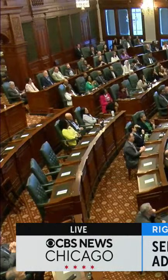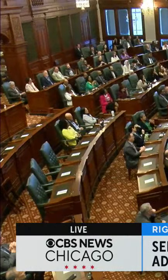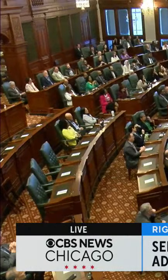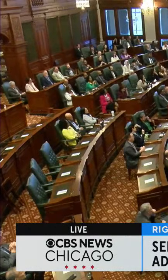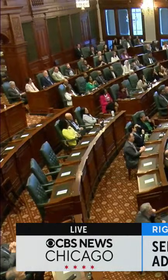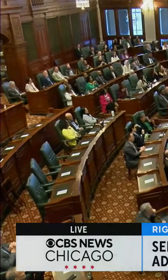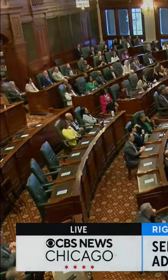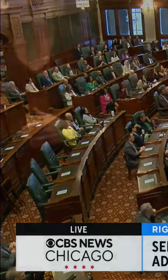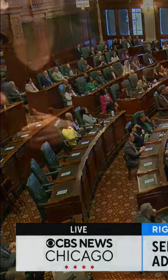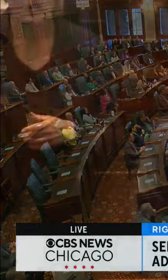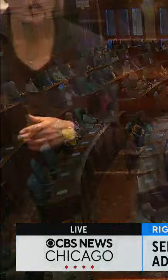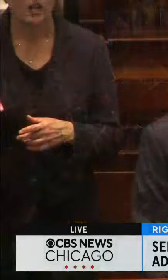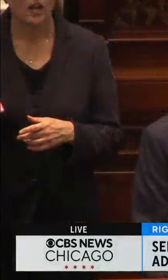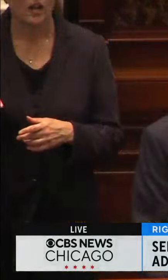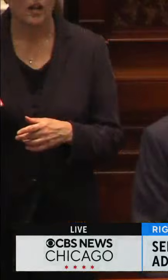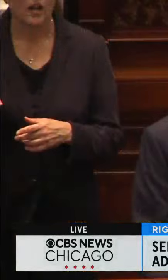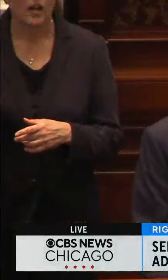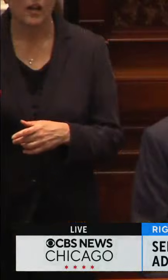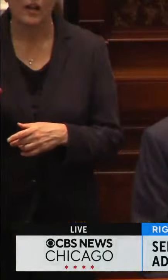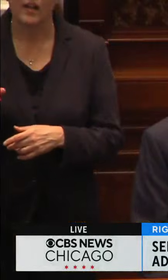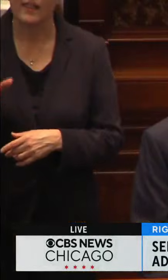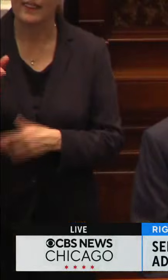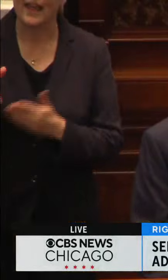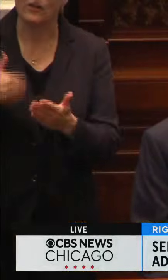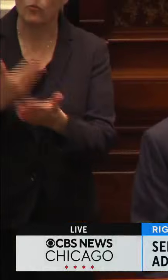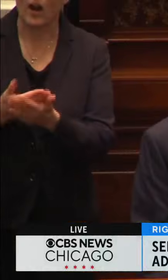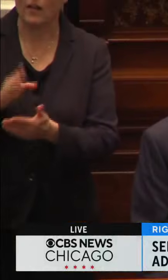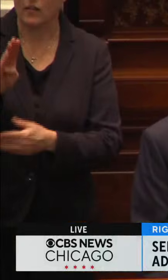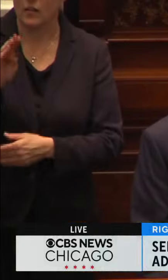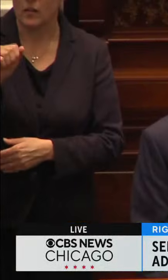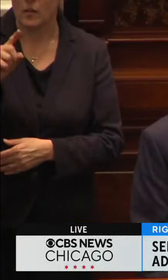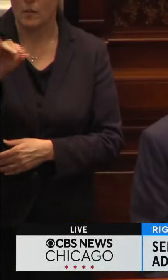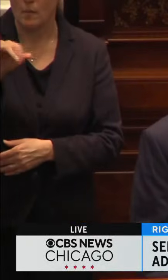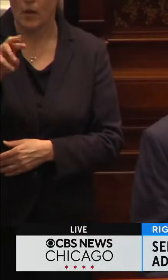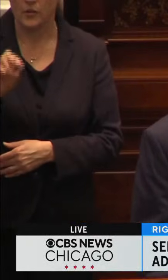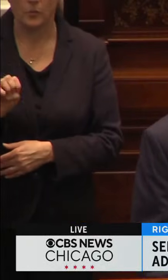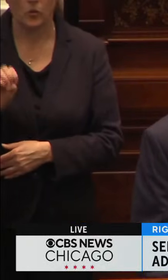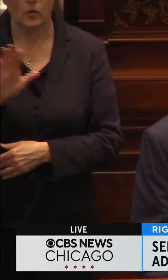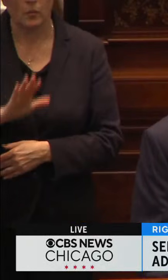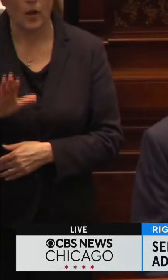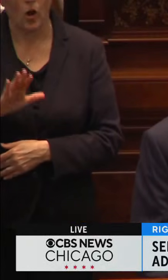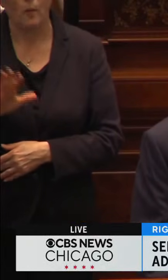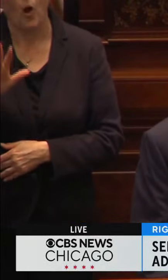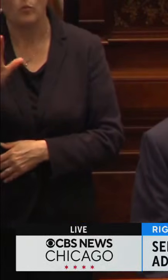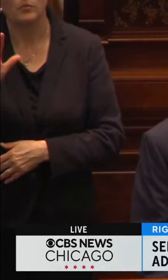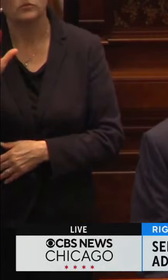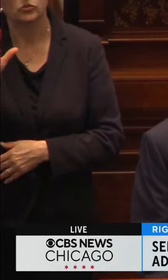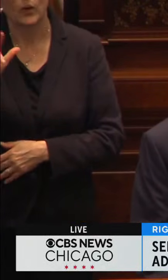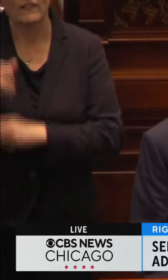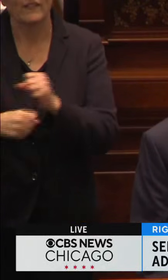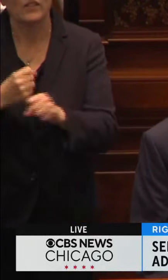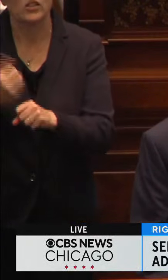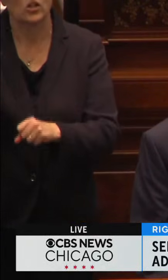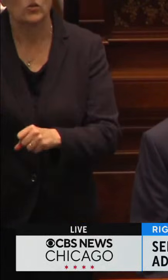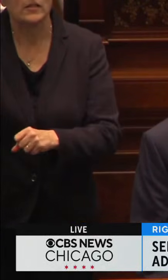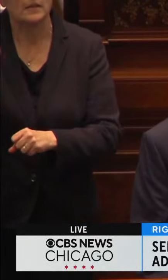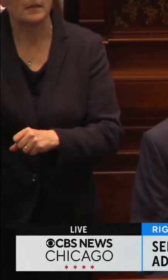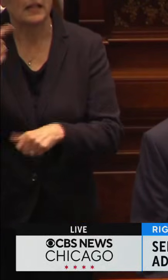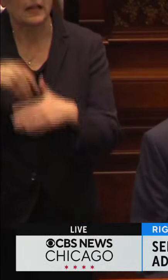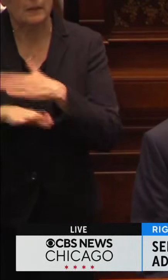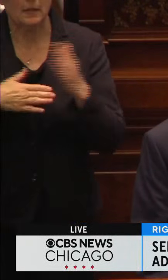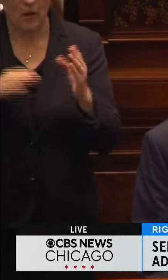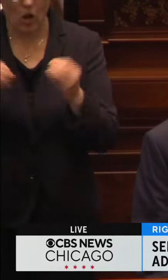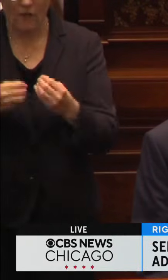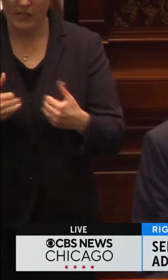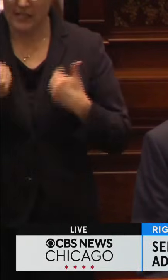day came when we got a call to our office about 25 years ago. It was a young woman in the city of Chicago. Her name